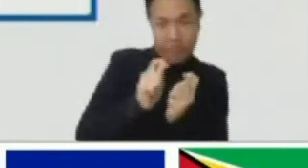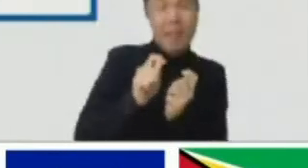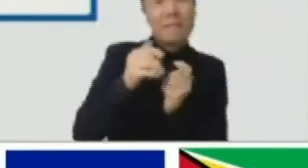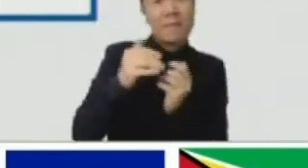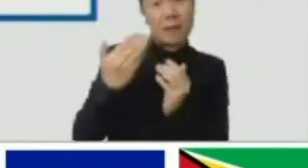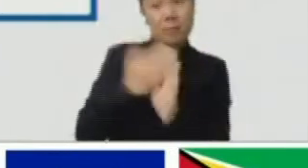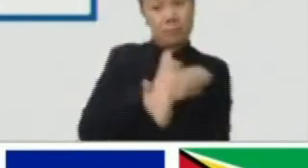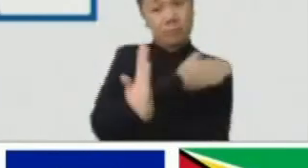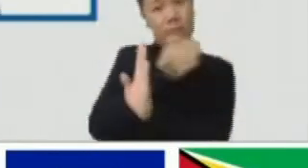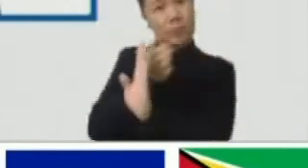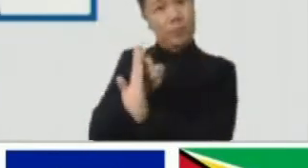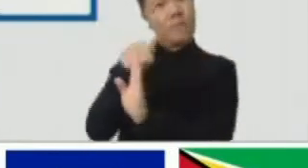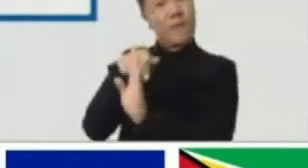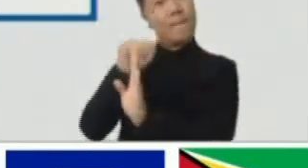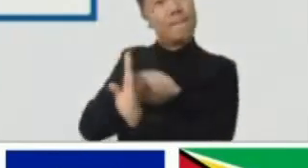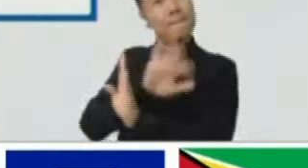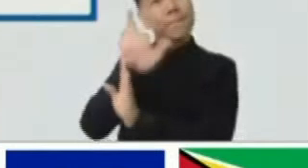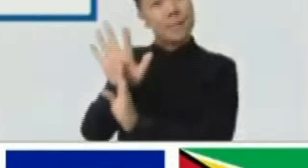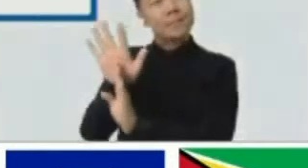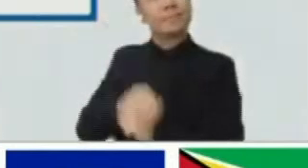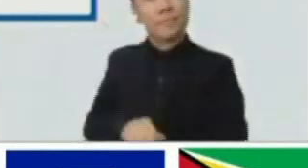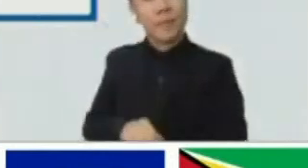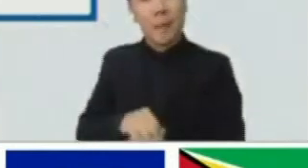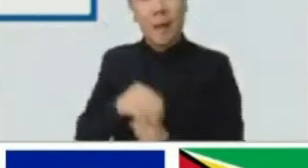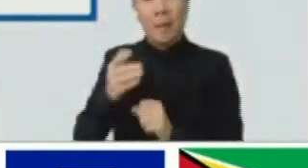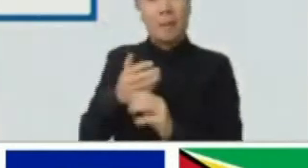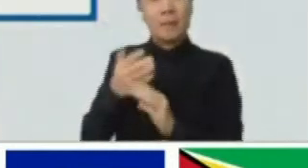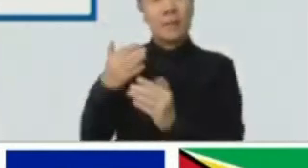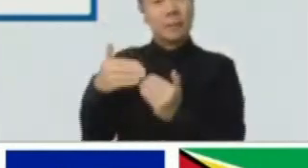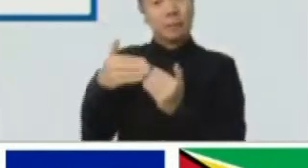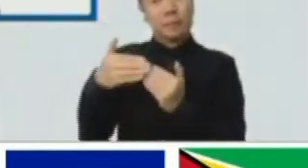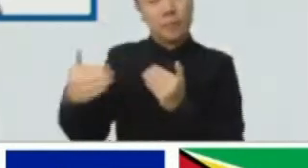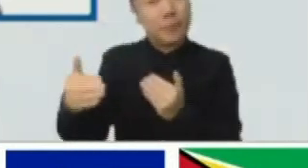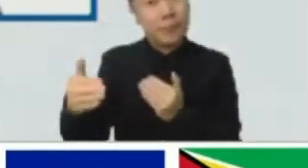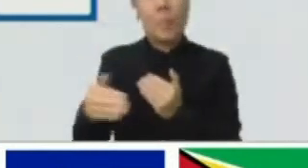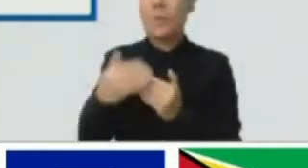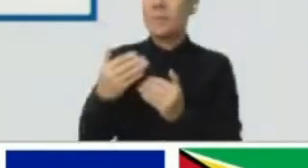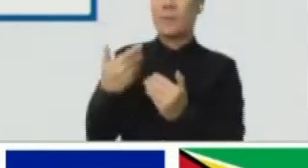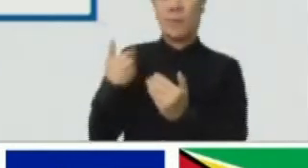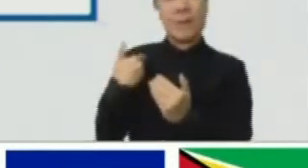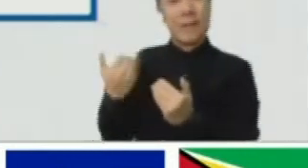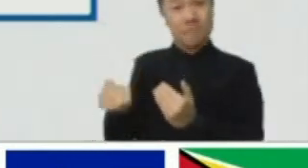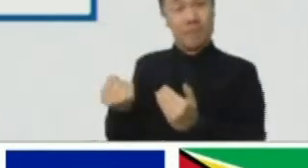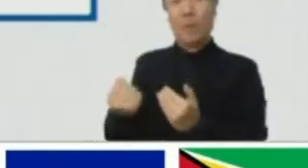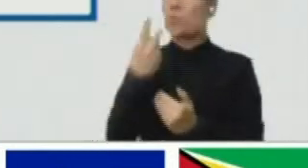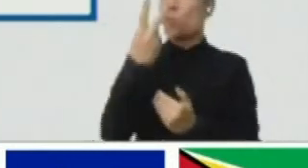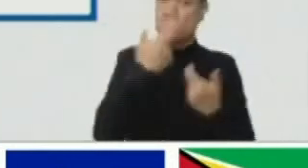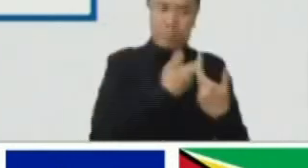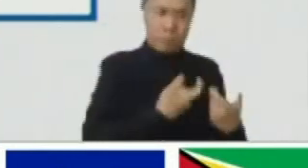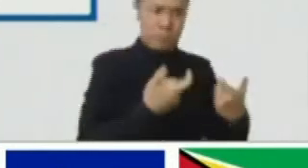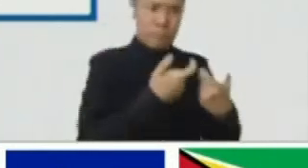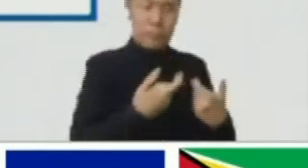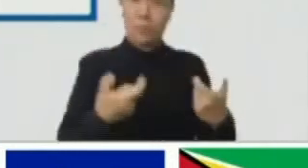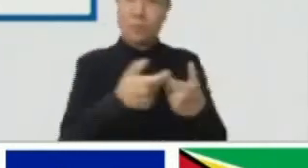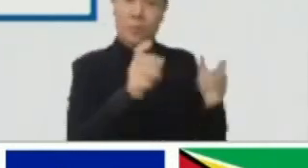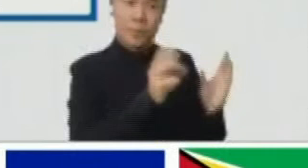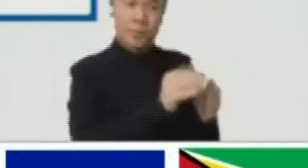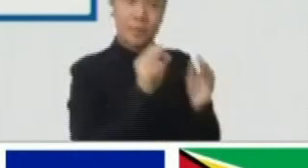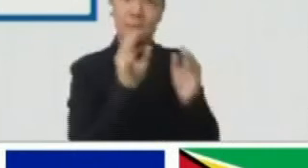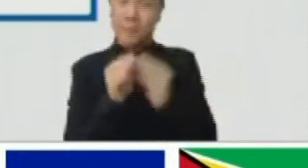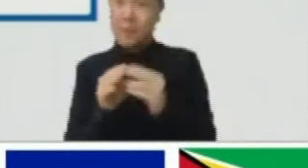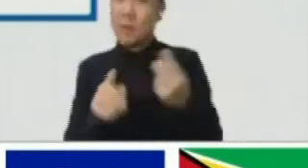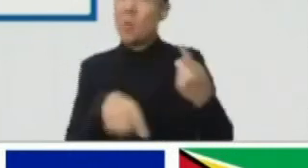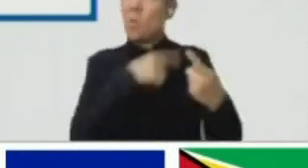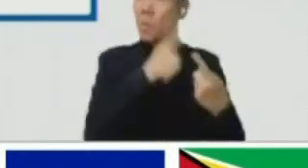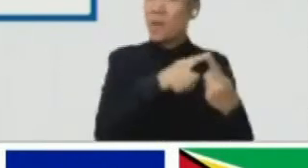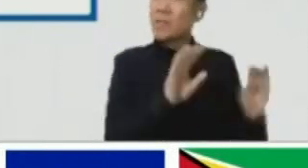Prior to the platform, we held 2 extremely important meetings the Youth Forum for Disaster Risk Reduction, and